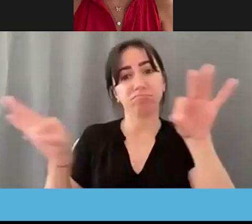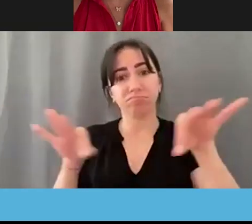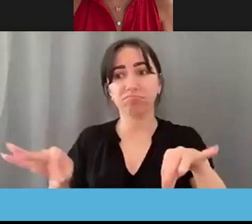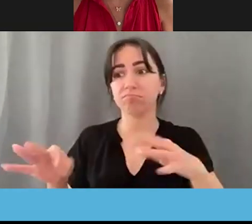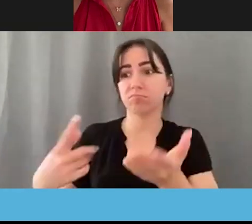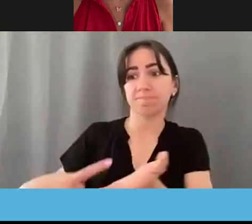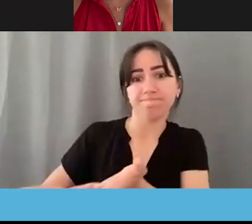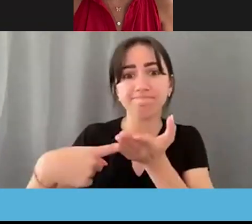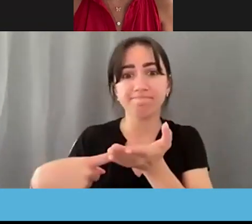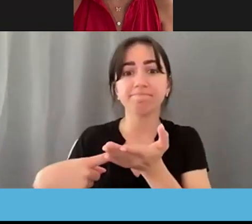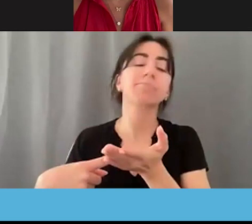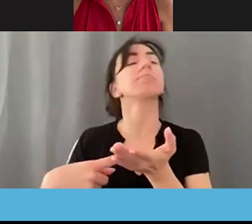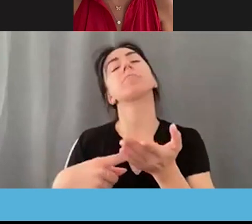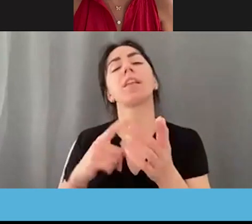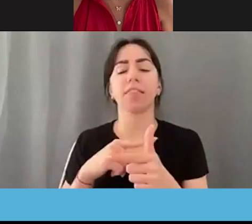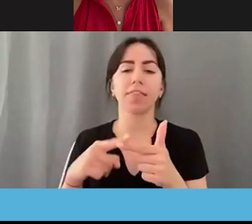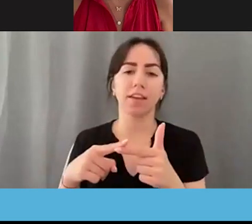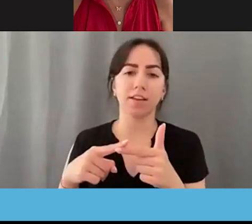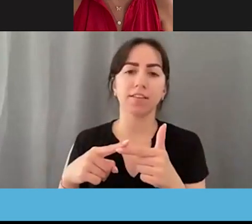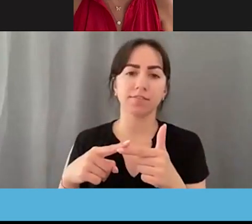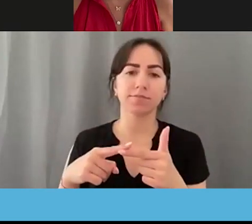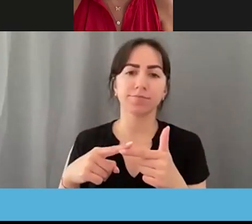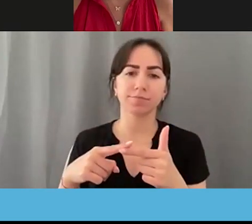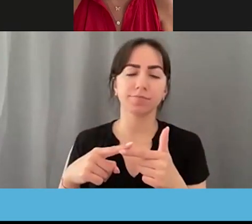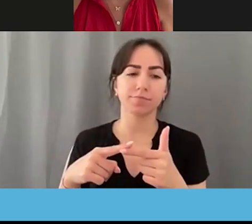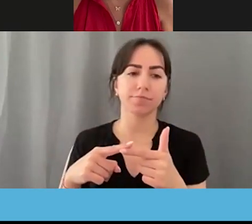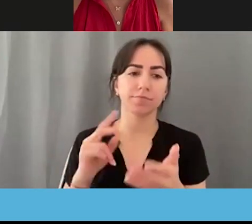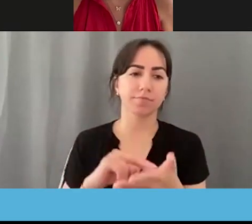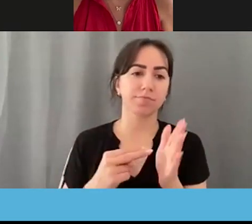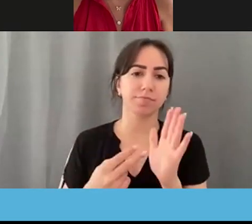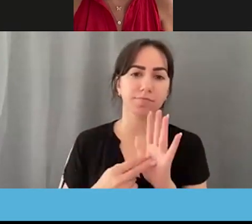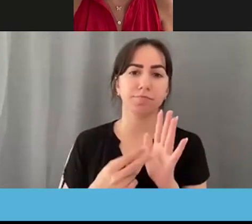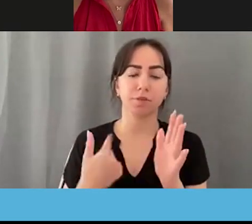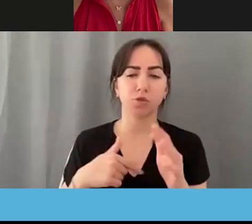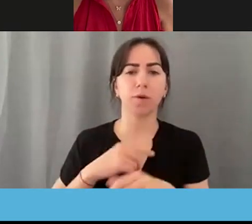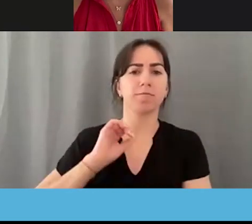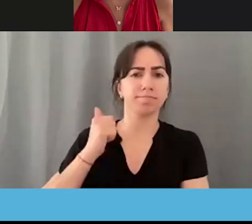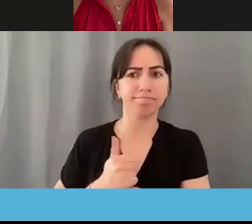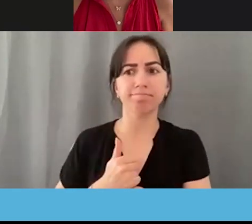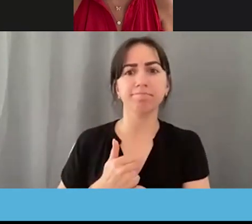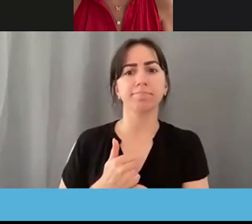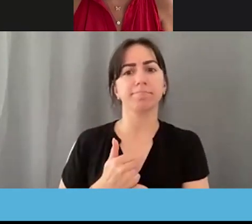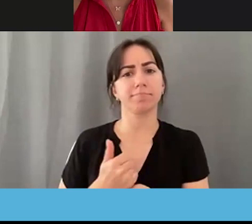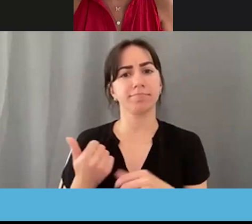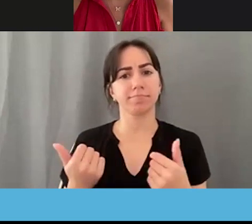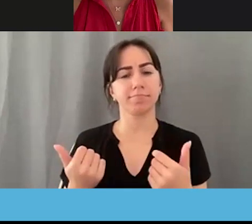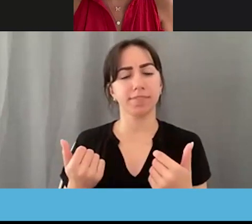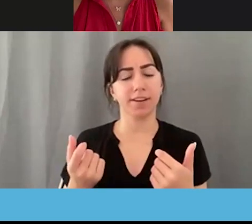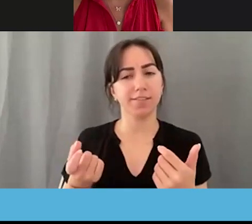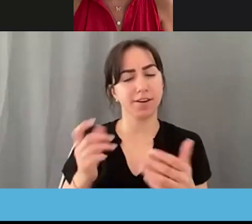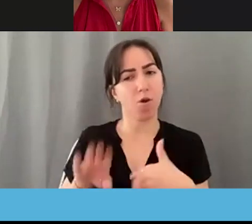when they happen, the more that we have solidarity as women and all